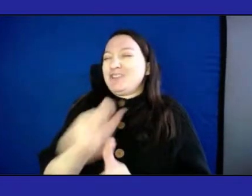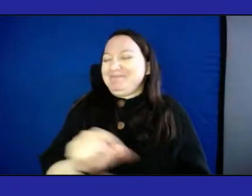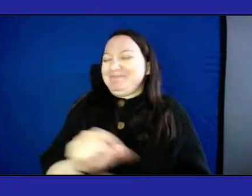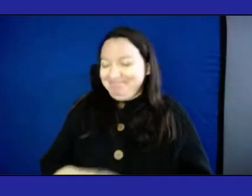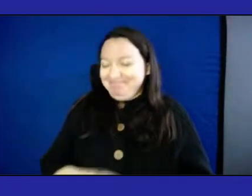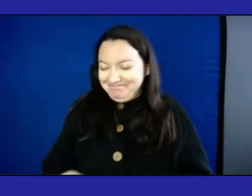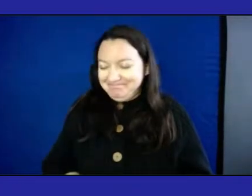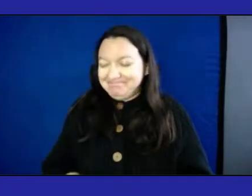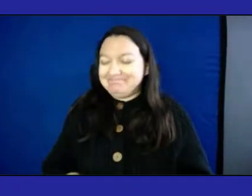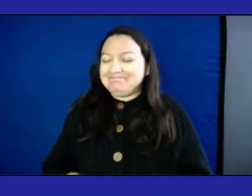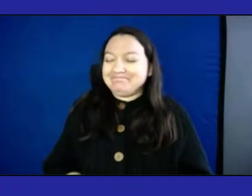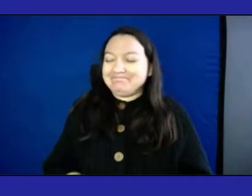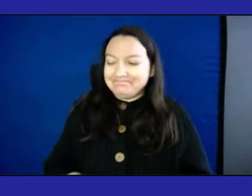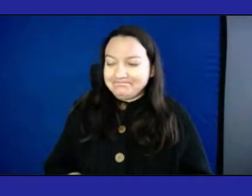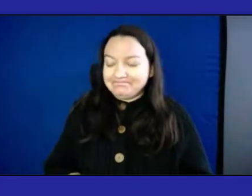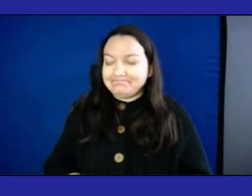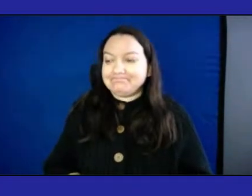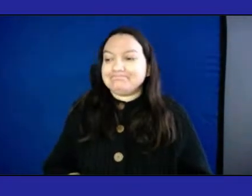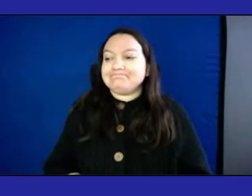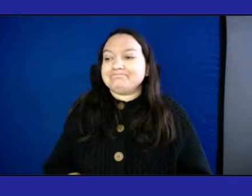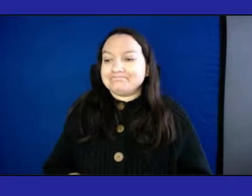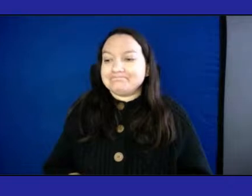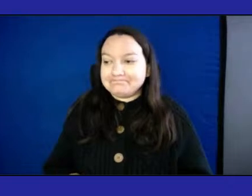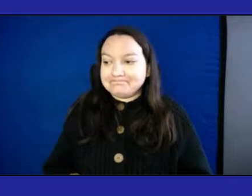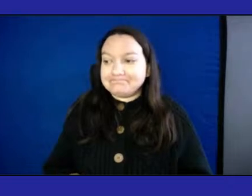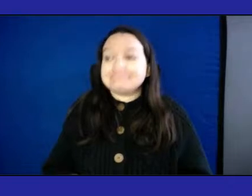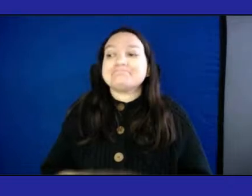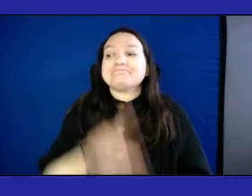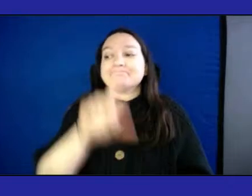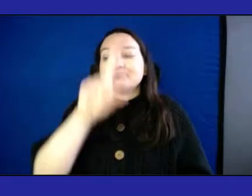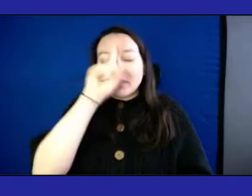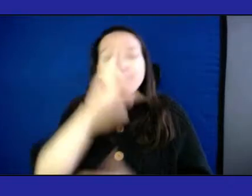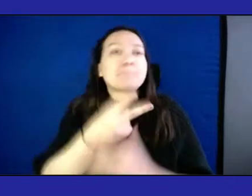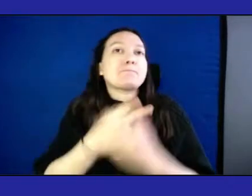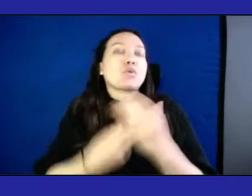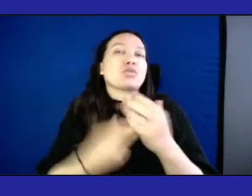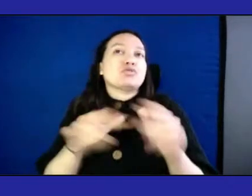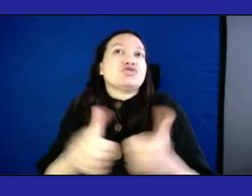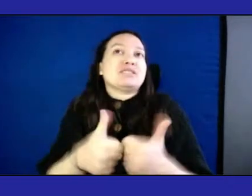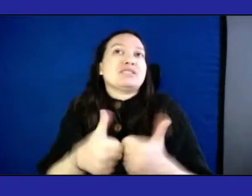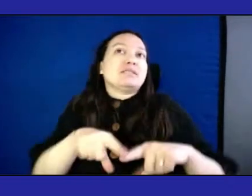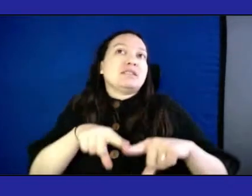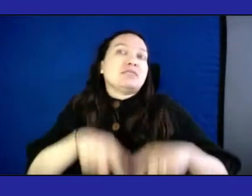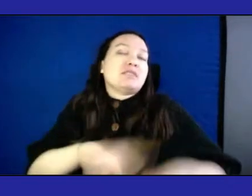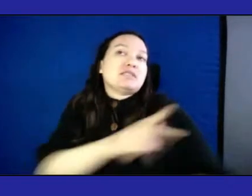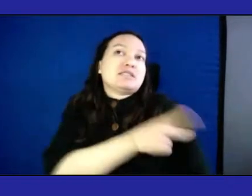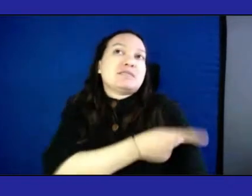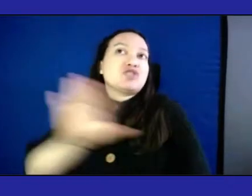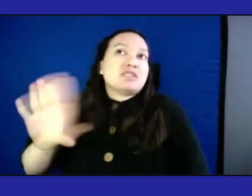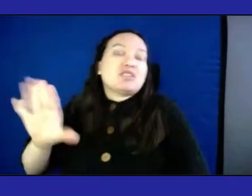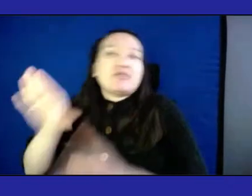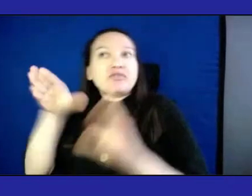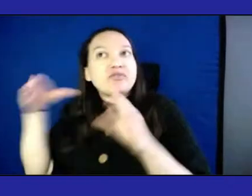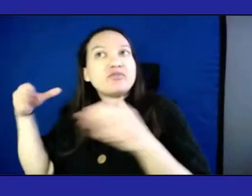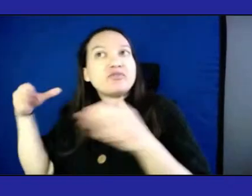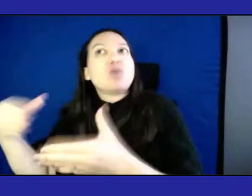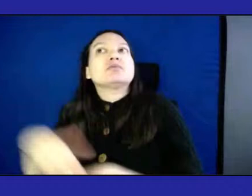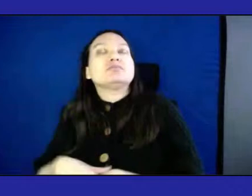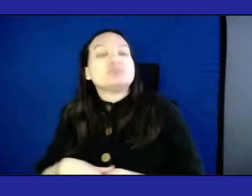I mean, I think both are challenging. It depends on what the patient wants to focus on, right? So I think